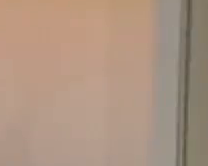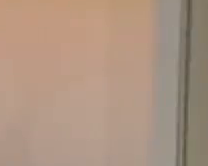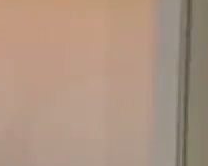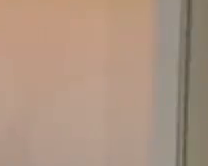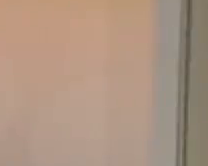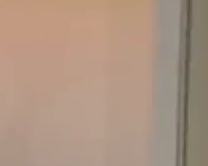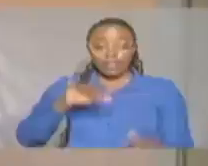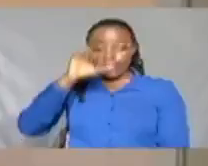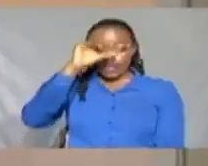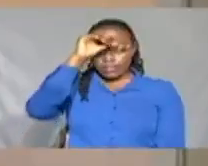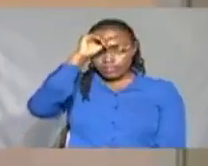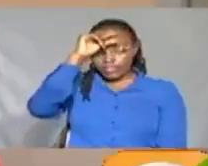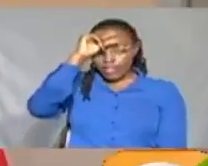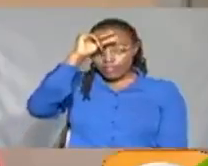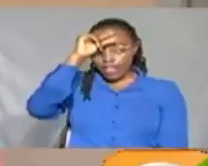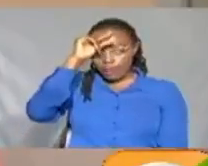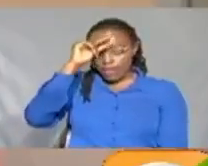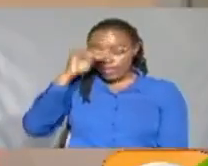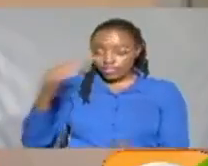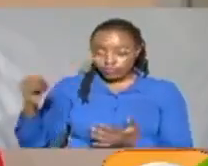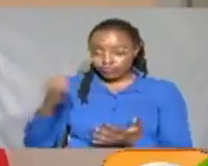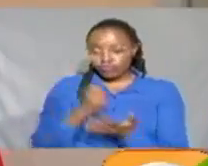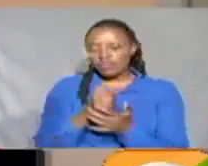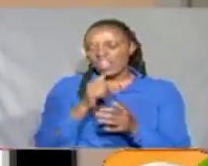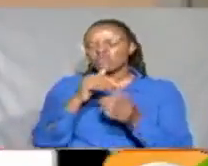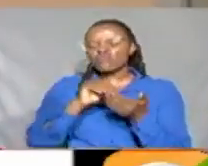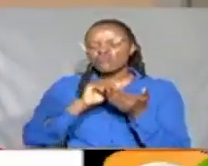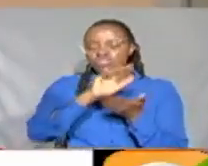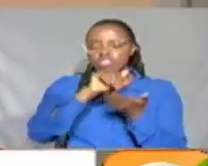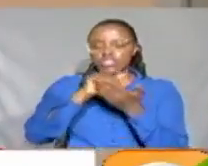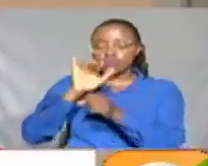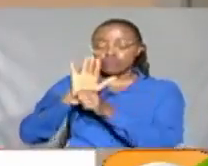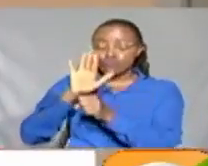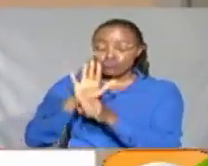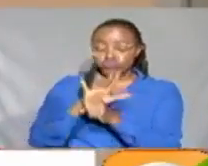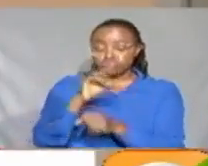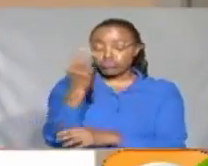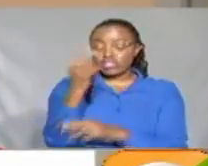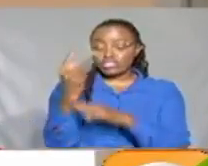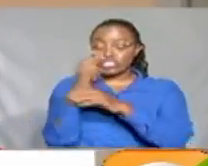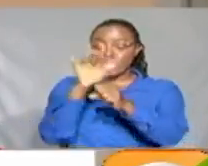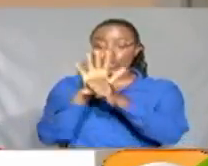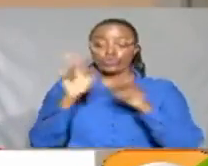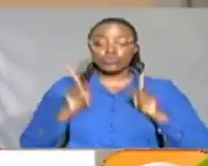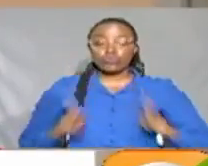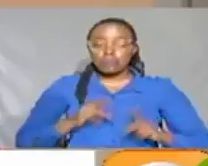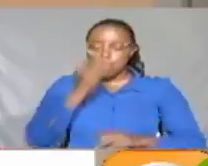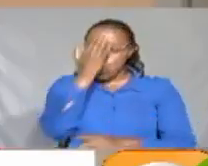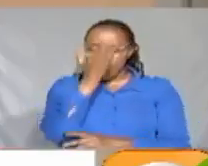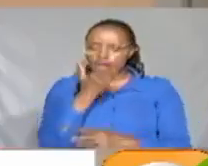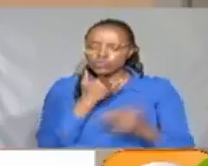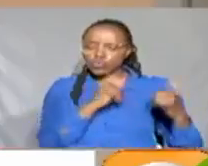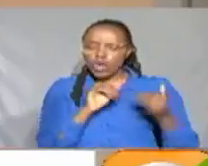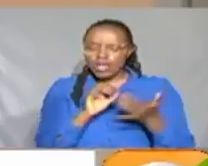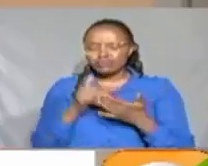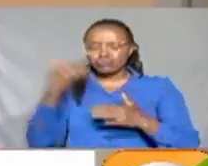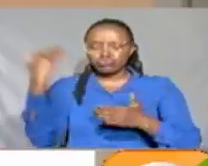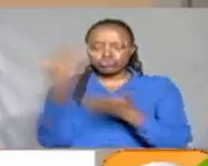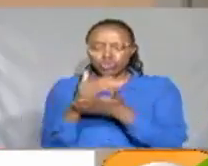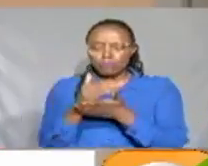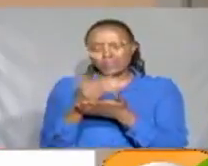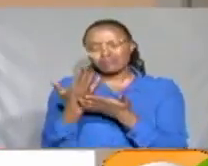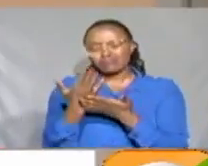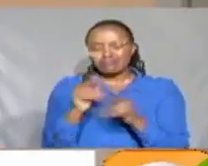Now, the government will deploy more helicopters and train more personnel in a bid to stop the spread of the